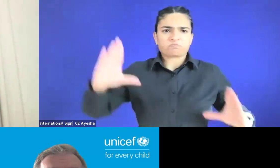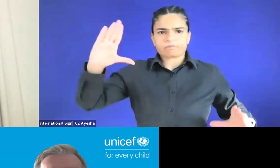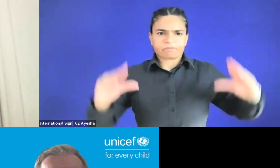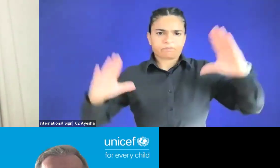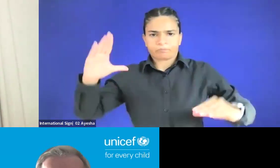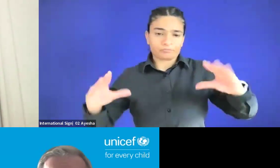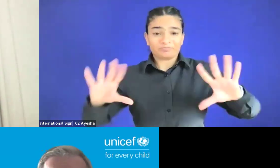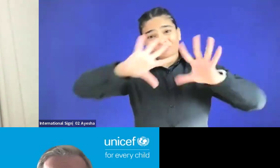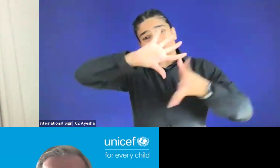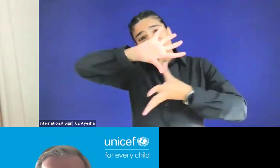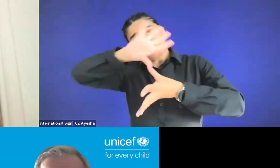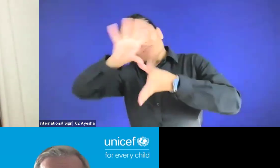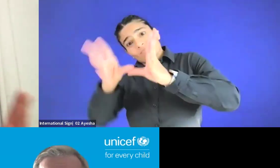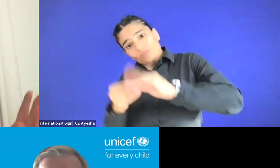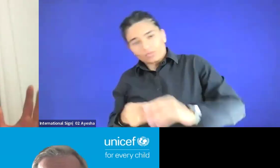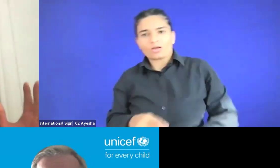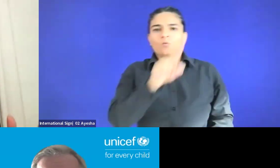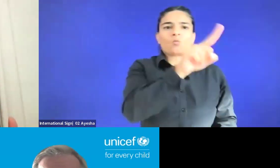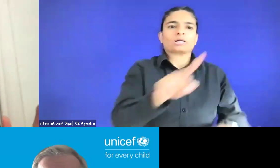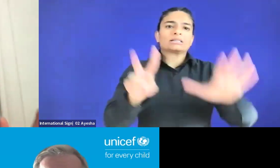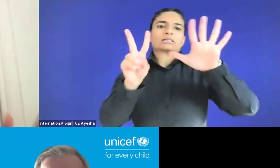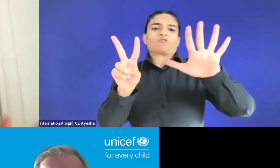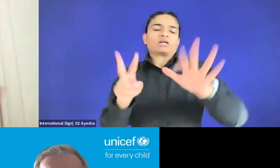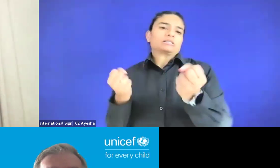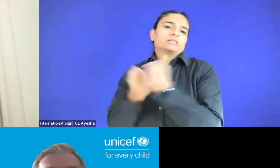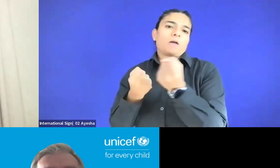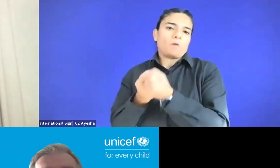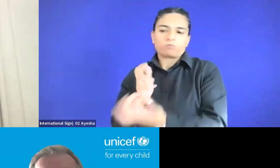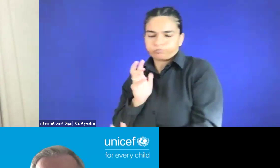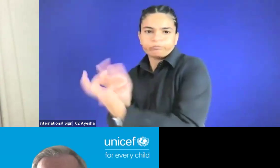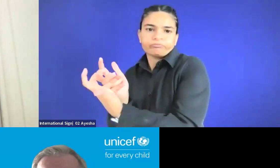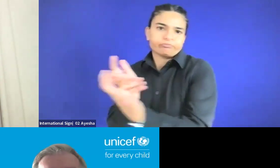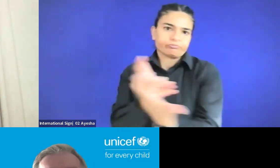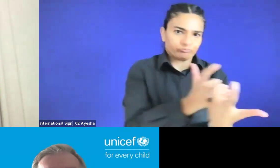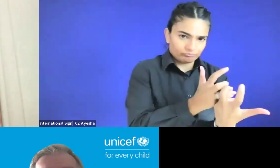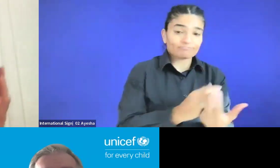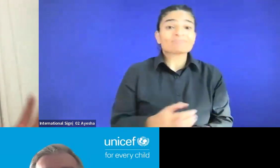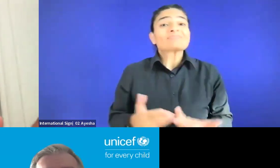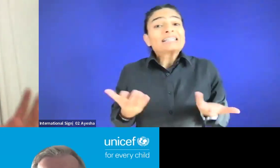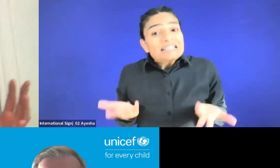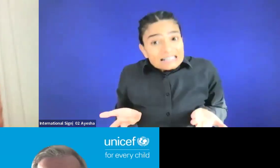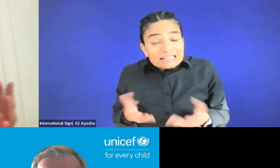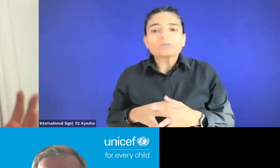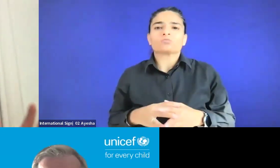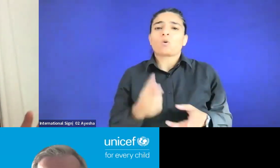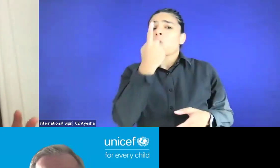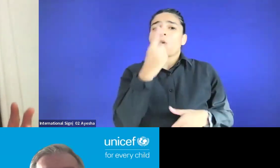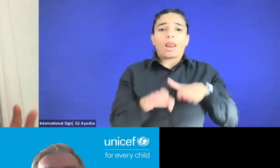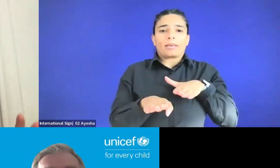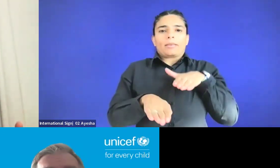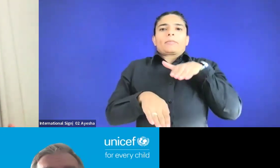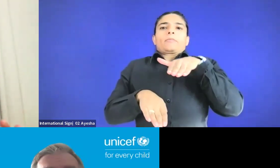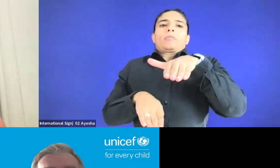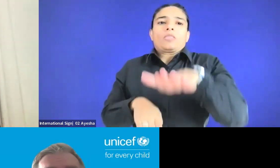However, this is one step, but another step is then based on the